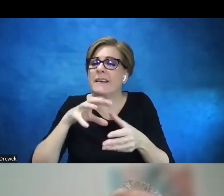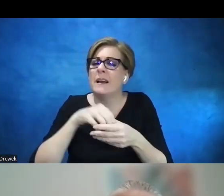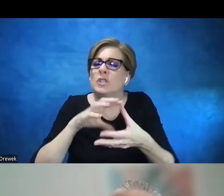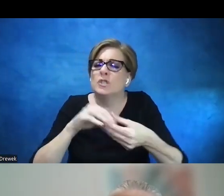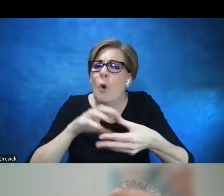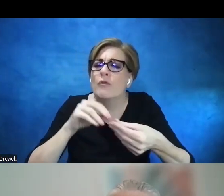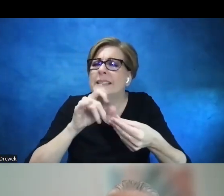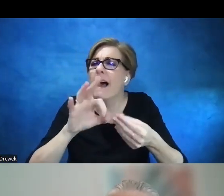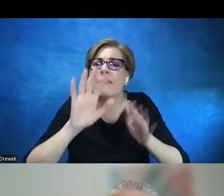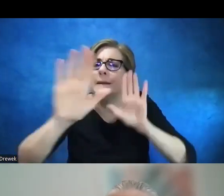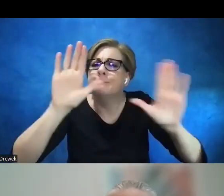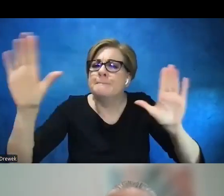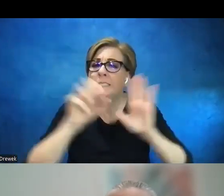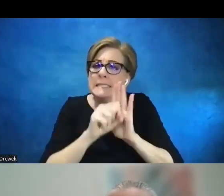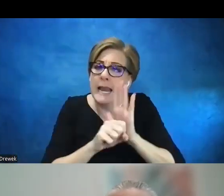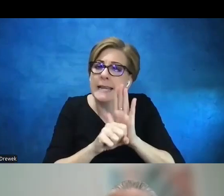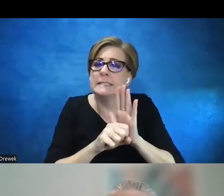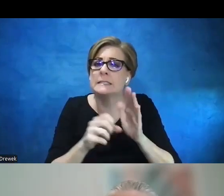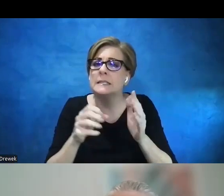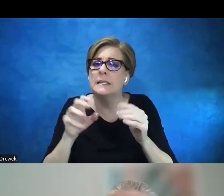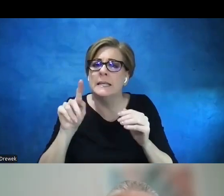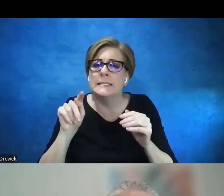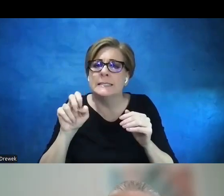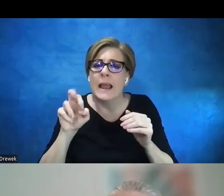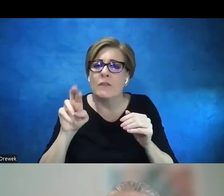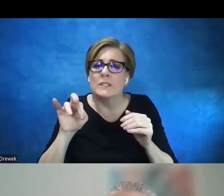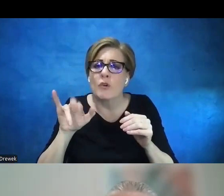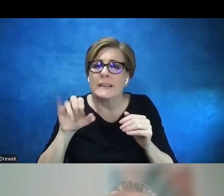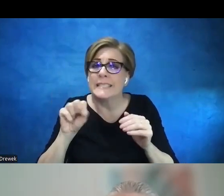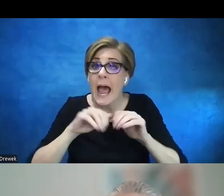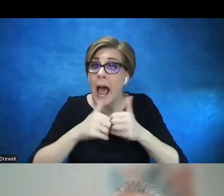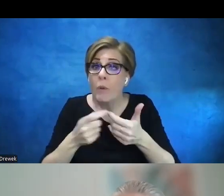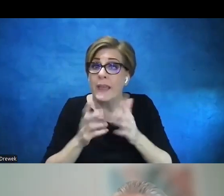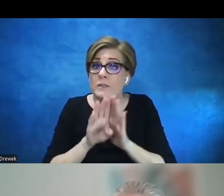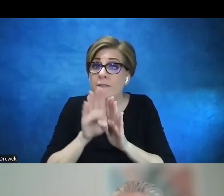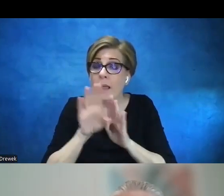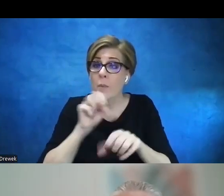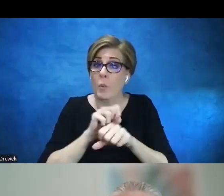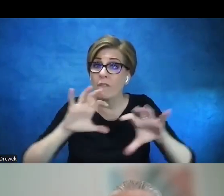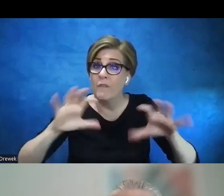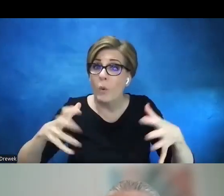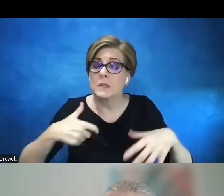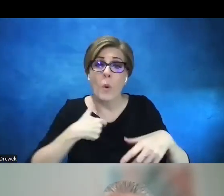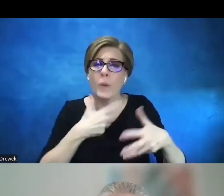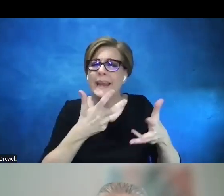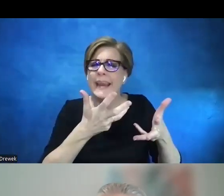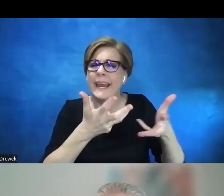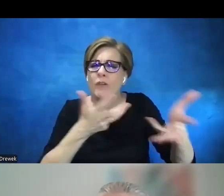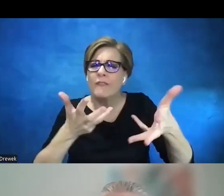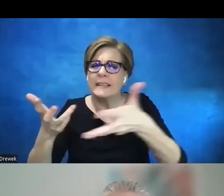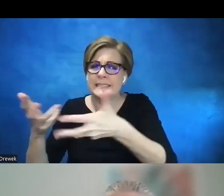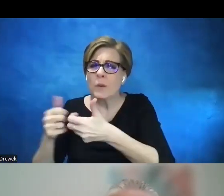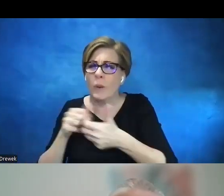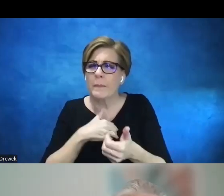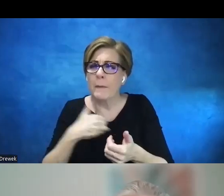they're doing to build workforce. So we interface with our members quite a bit. And this is lots of